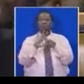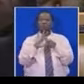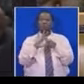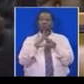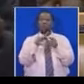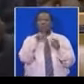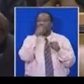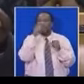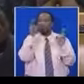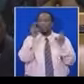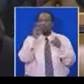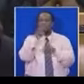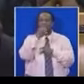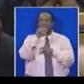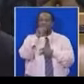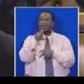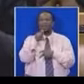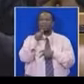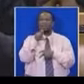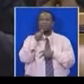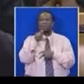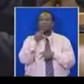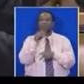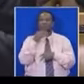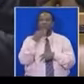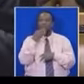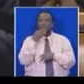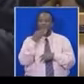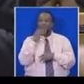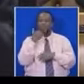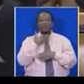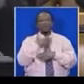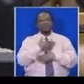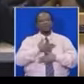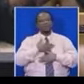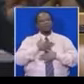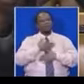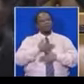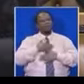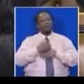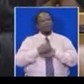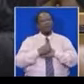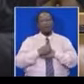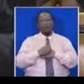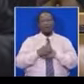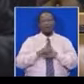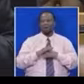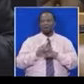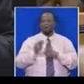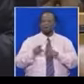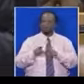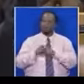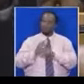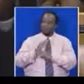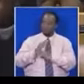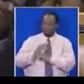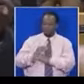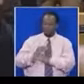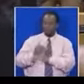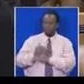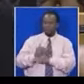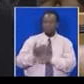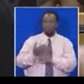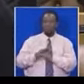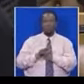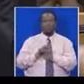Max. The Max is for maximum pleasure, maximum protection, and it does